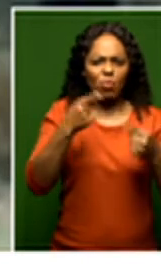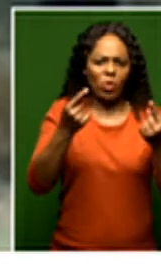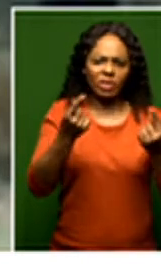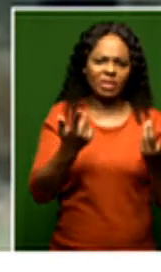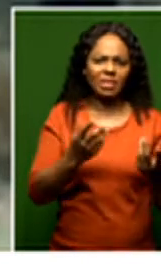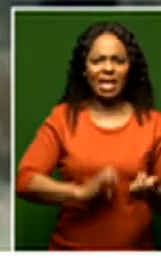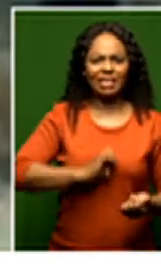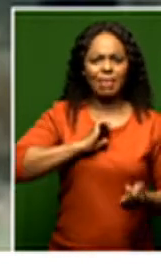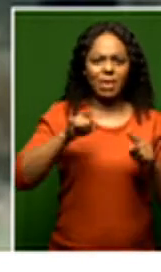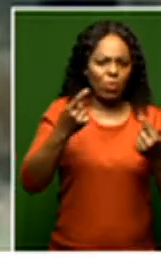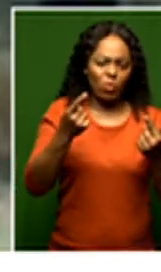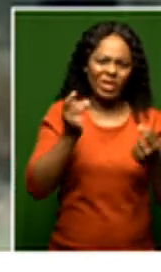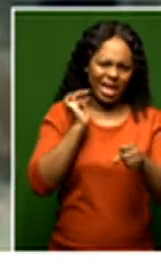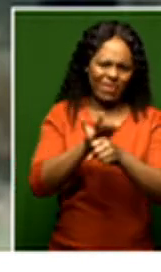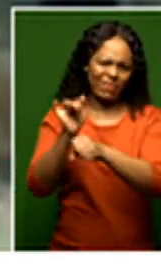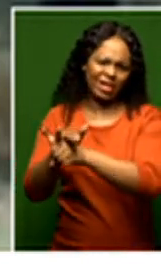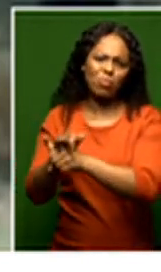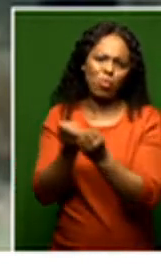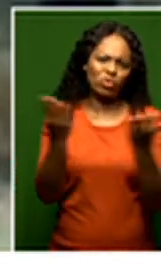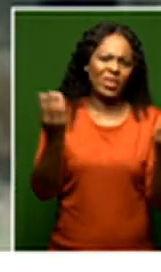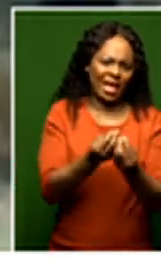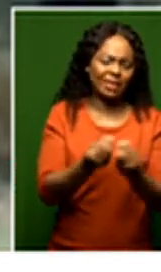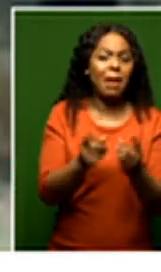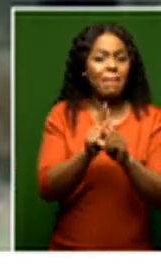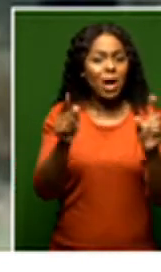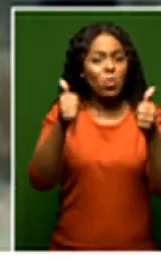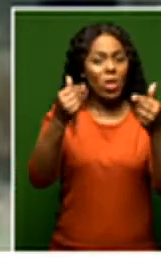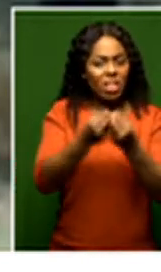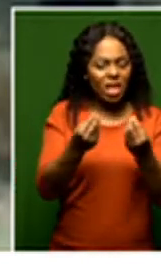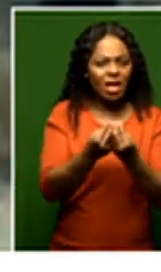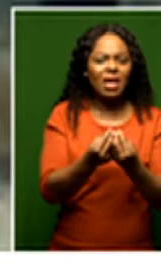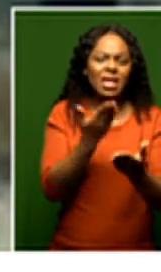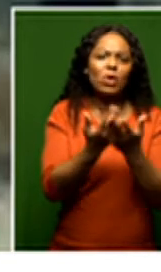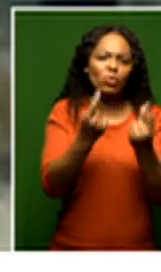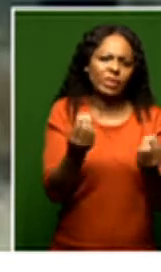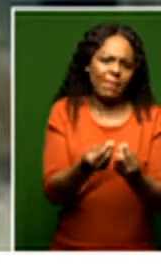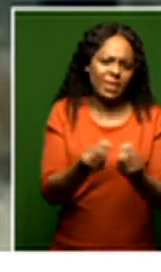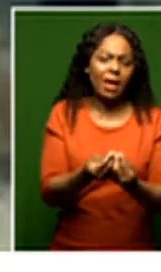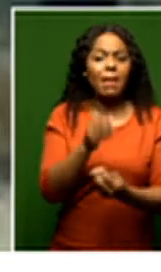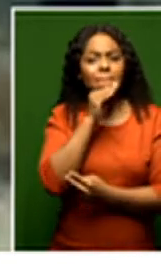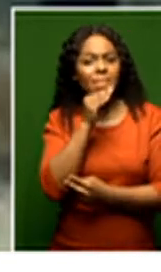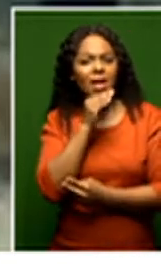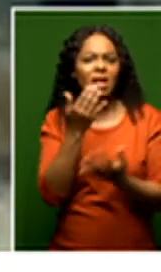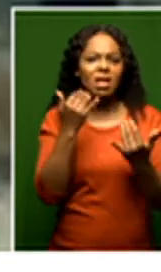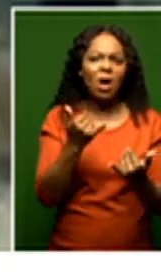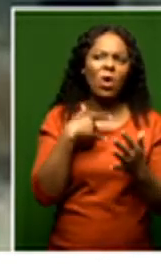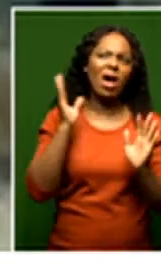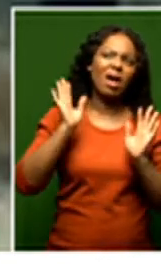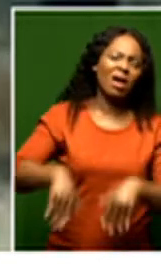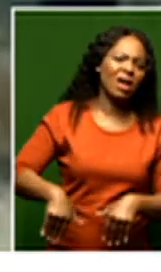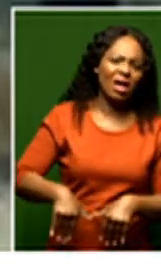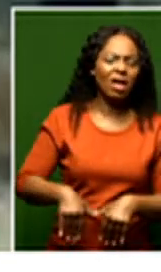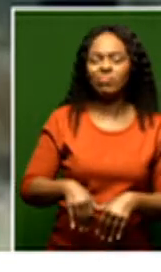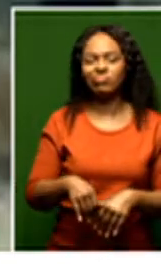all levels. But the good thing is that we can actually do something about it. It's not beyond our realm as women